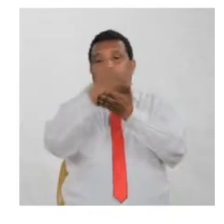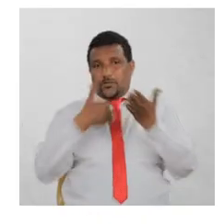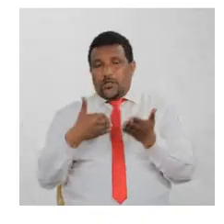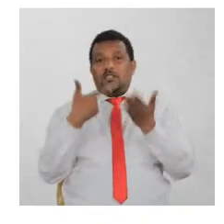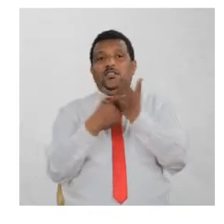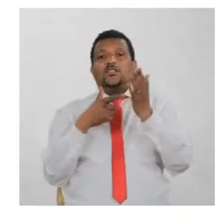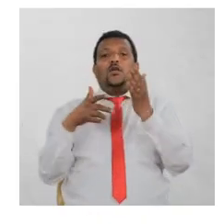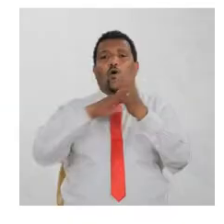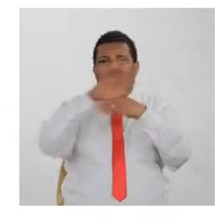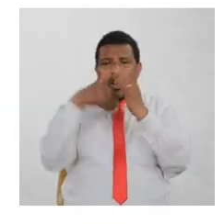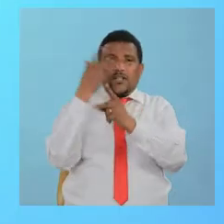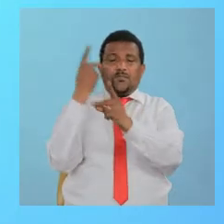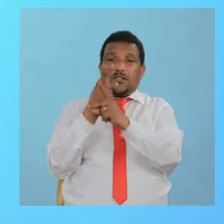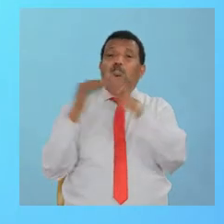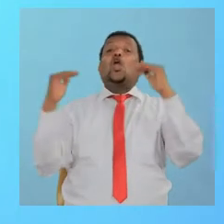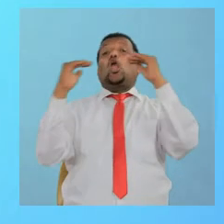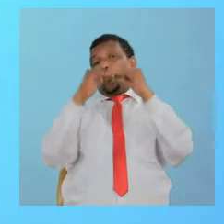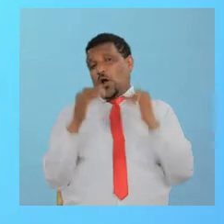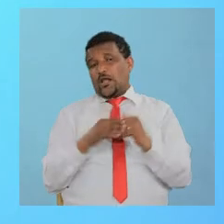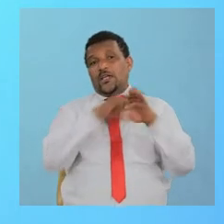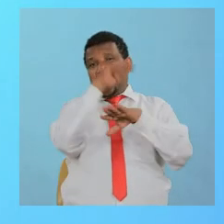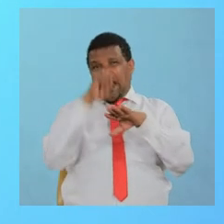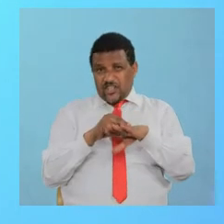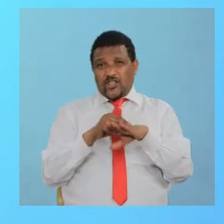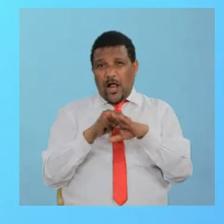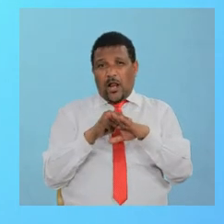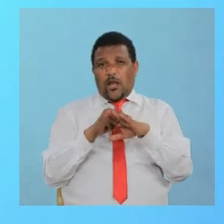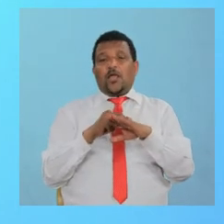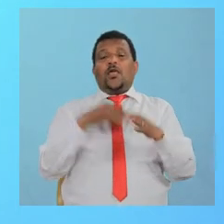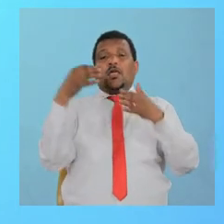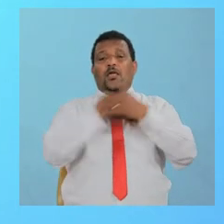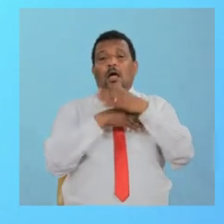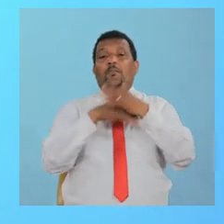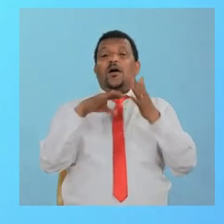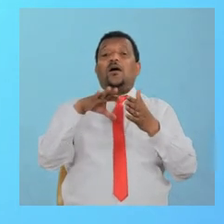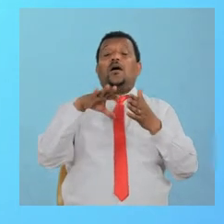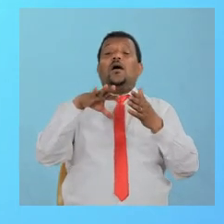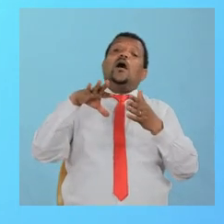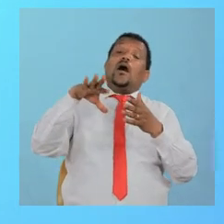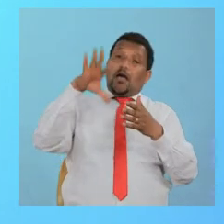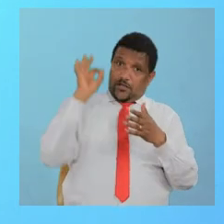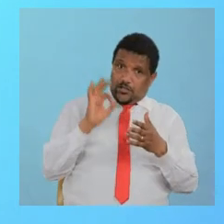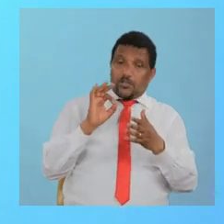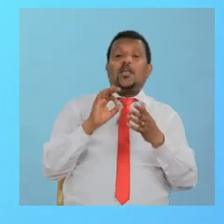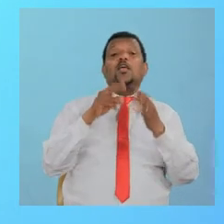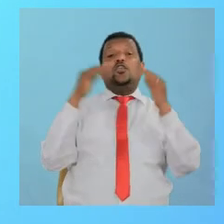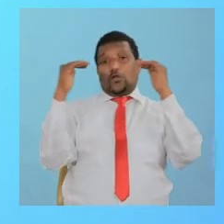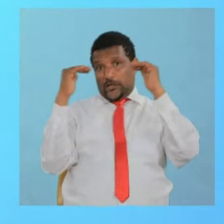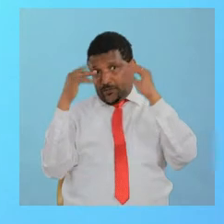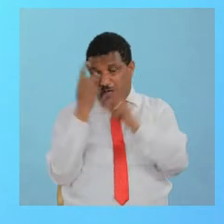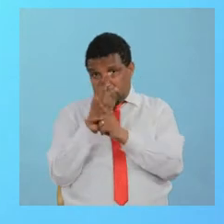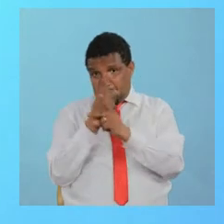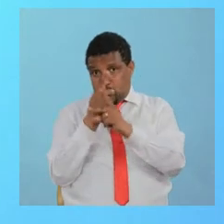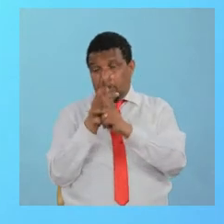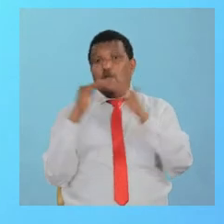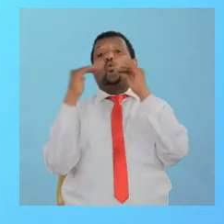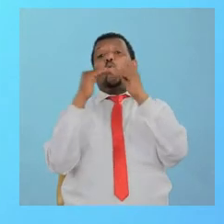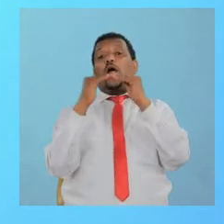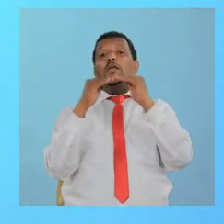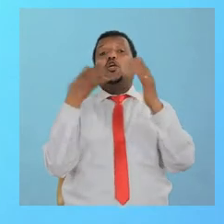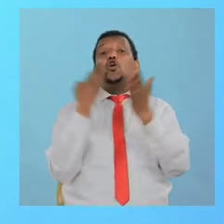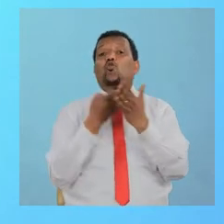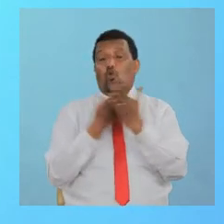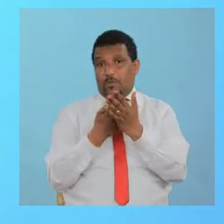are expected to give equal. All the national incomes earned is expected to be equal with that of all the expenses made in an